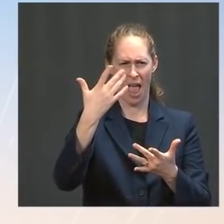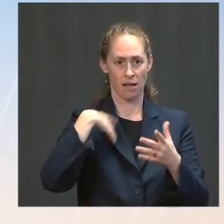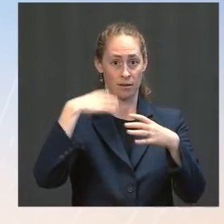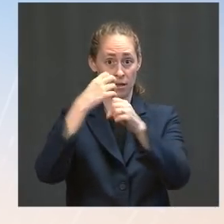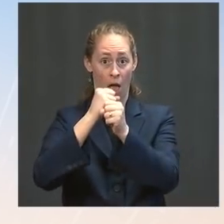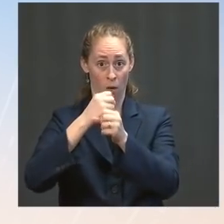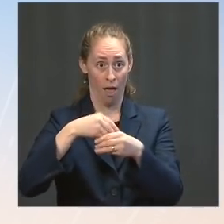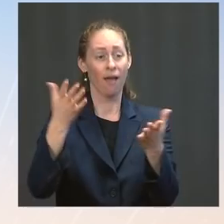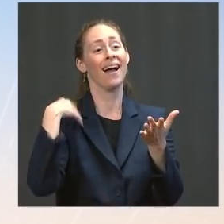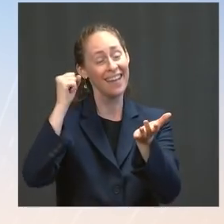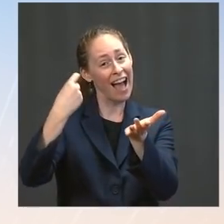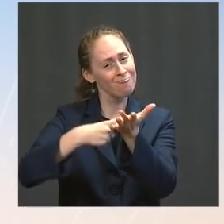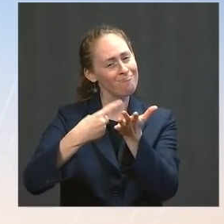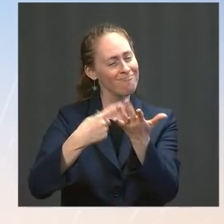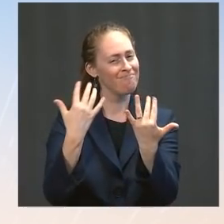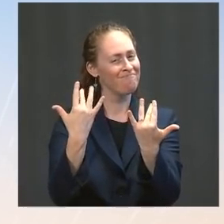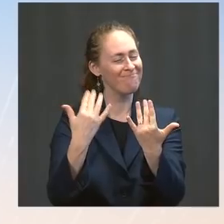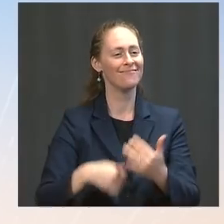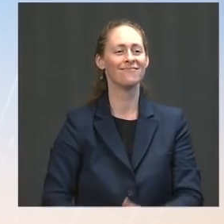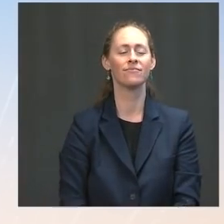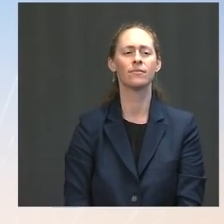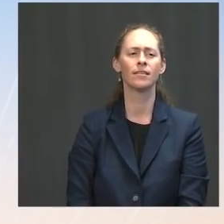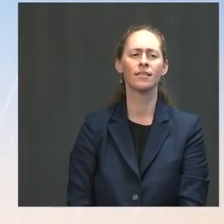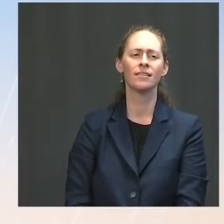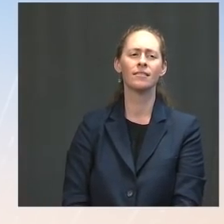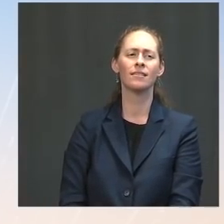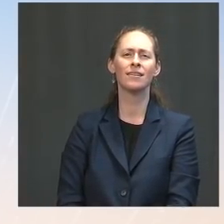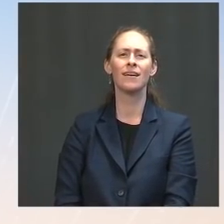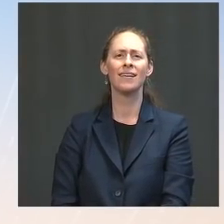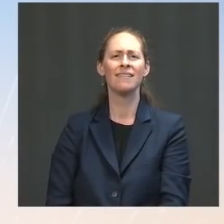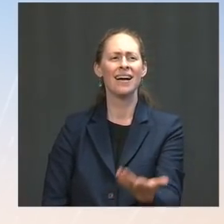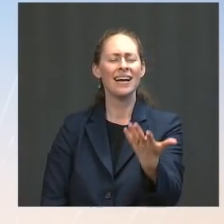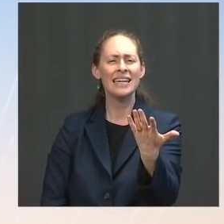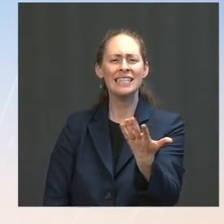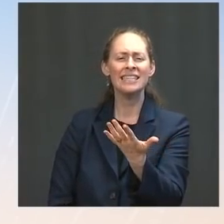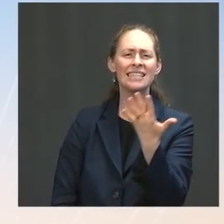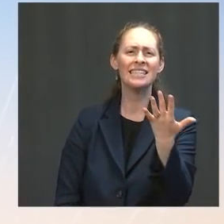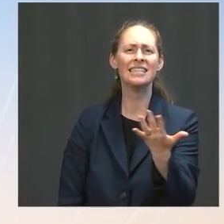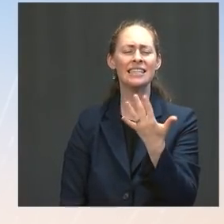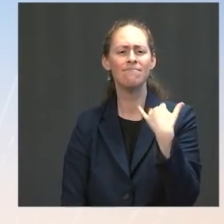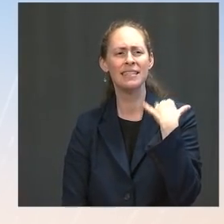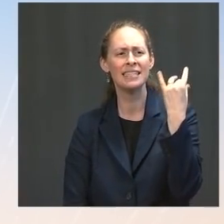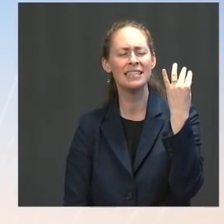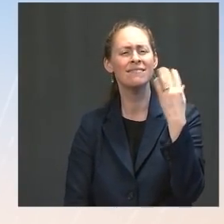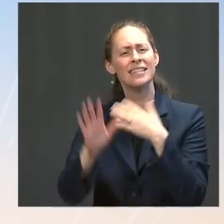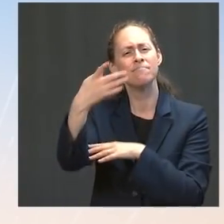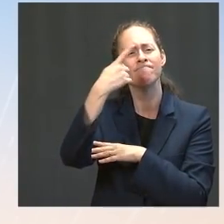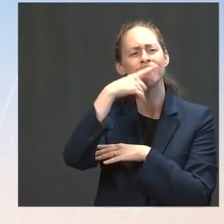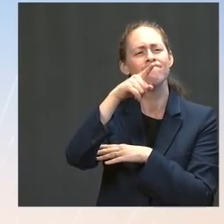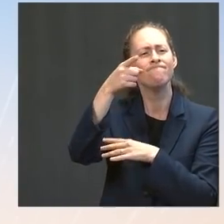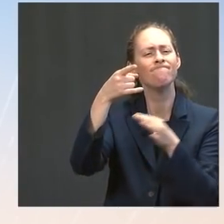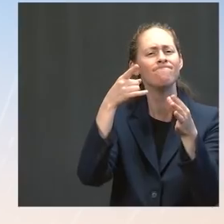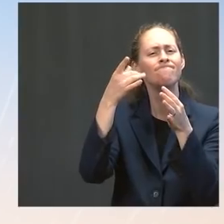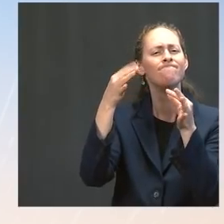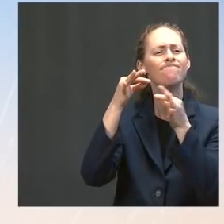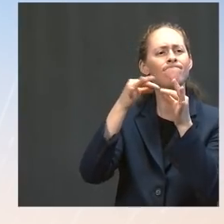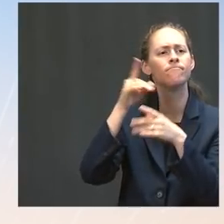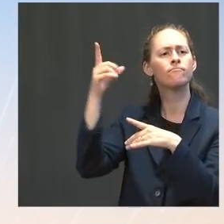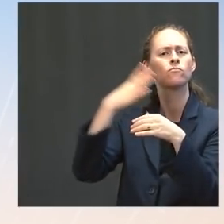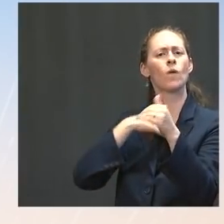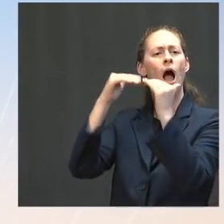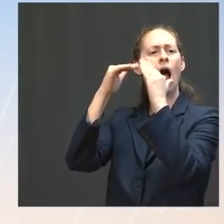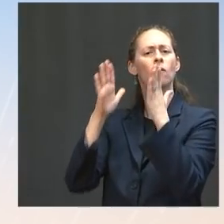had asked the Pentagon and State Department for all contingency plans. Has he received all the contingency plans, or is there a full set that he's still waiting for more of? Yes, he